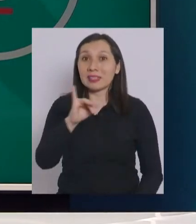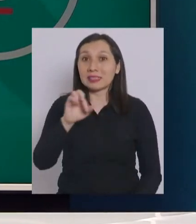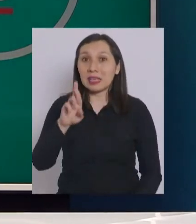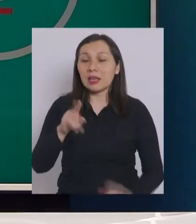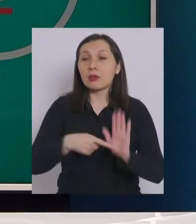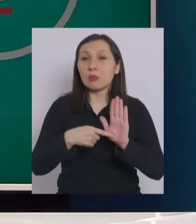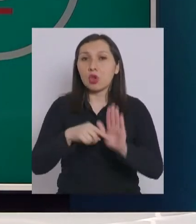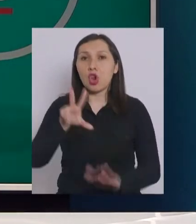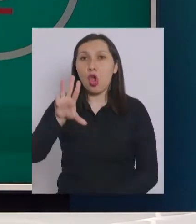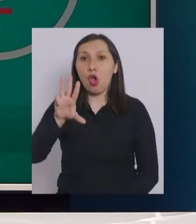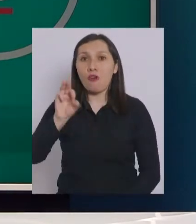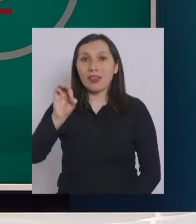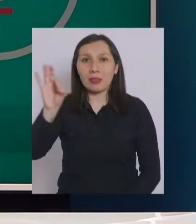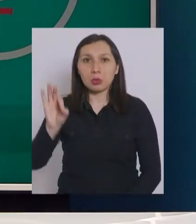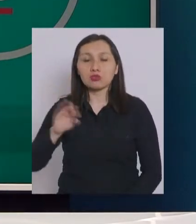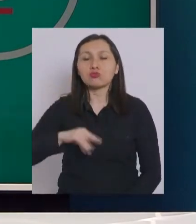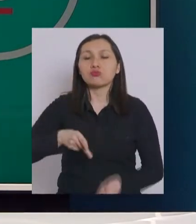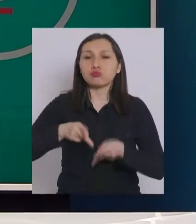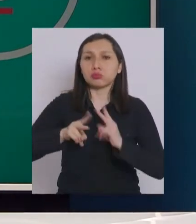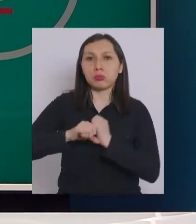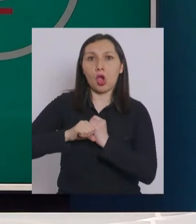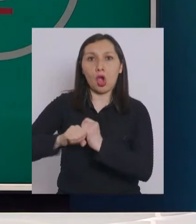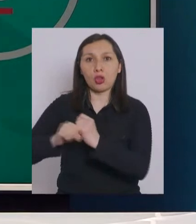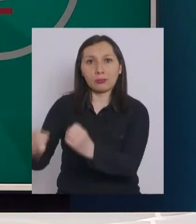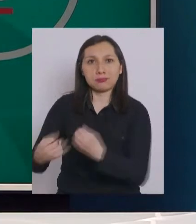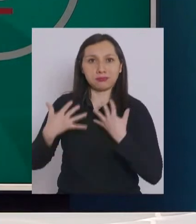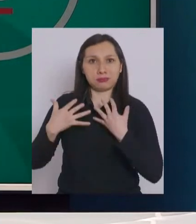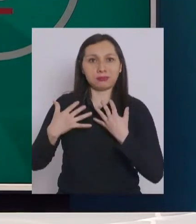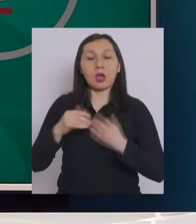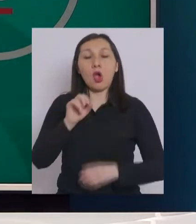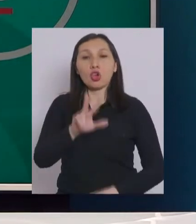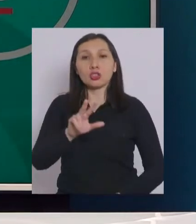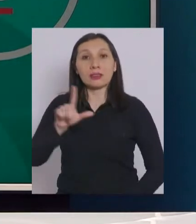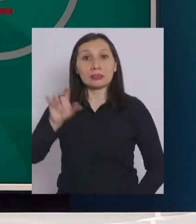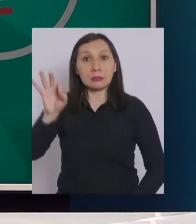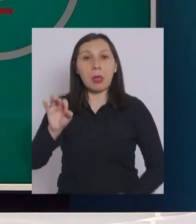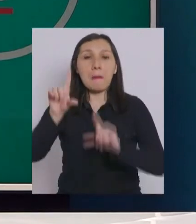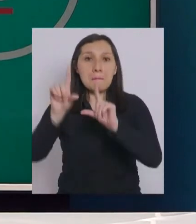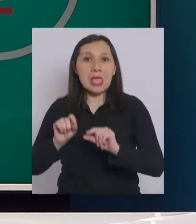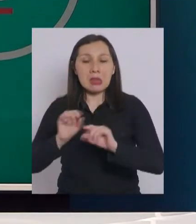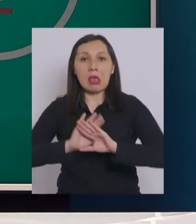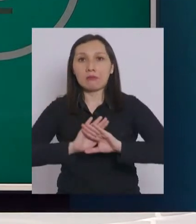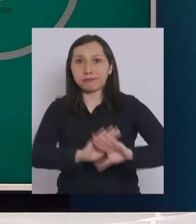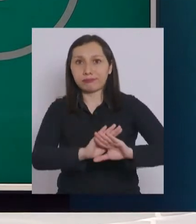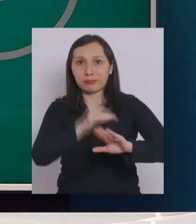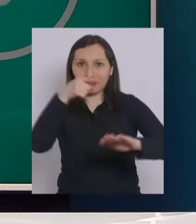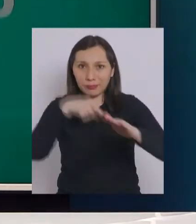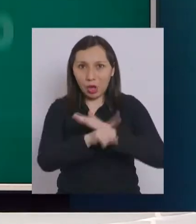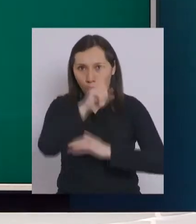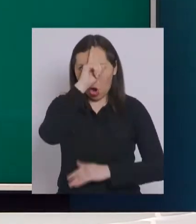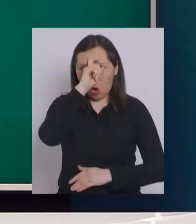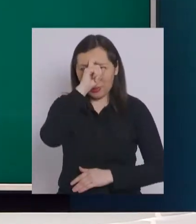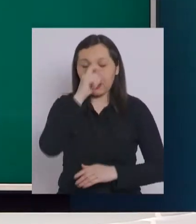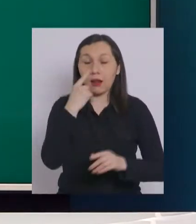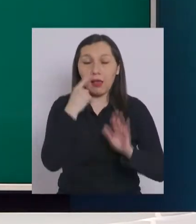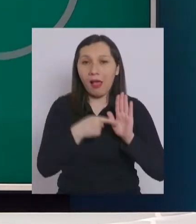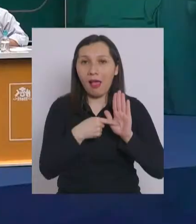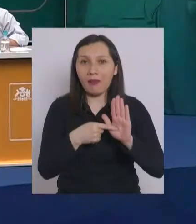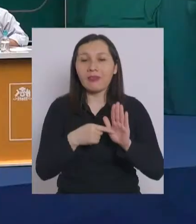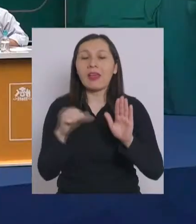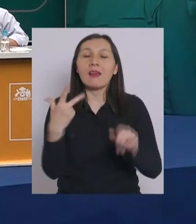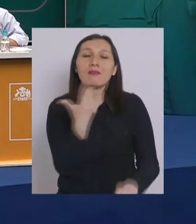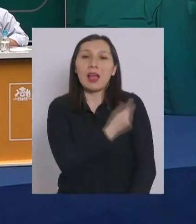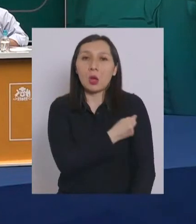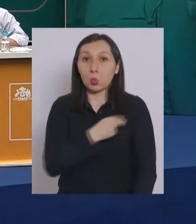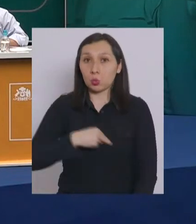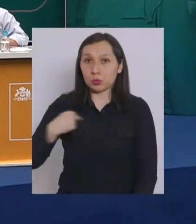with Pfizer, which shows an effectiveness of 90% to prevent contagion and 87% to prevent hospitalizations, which we